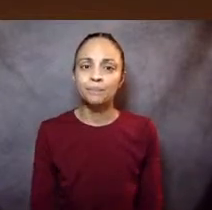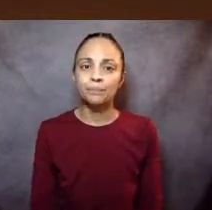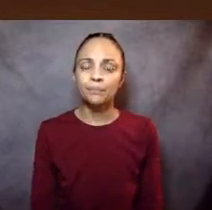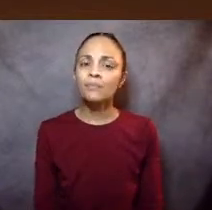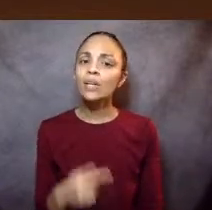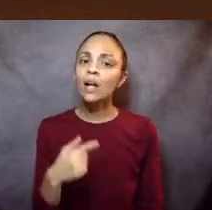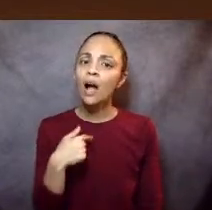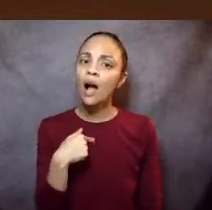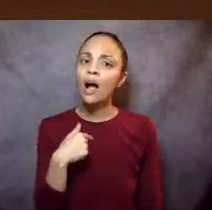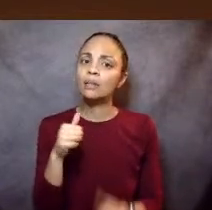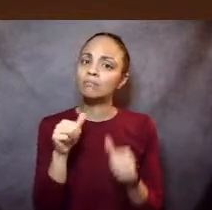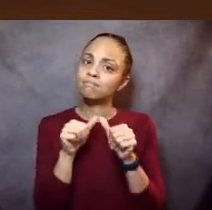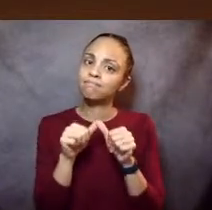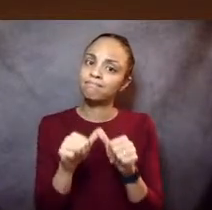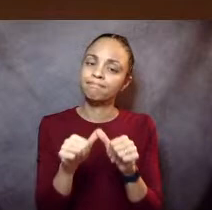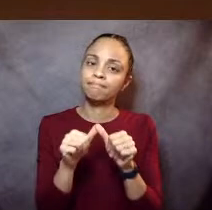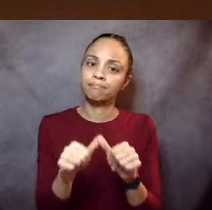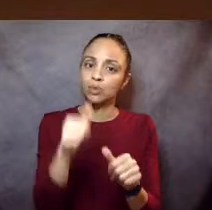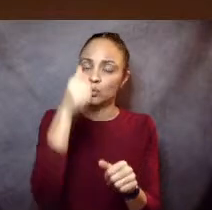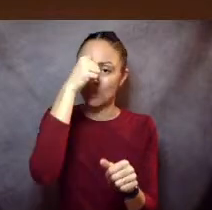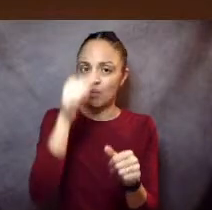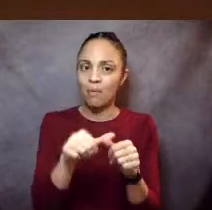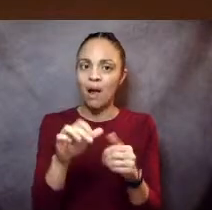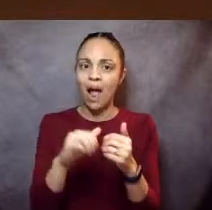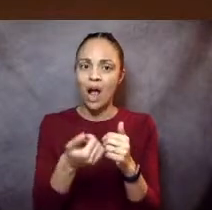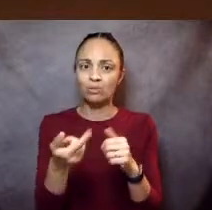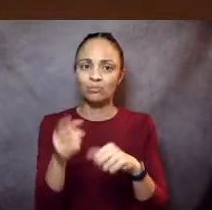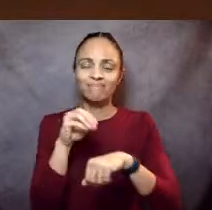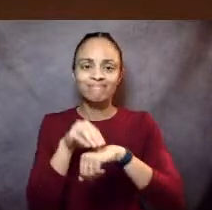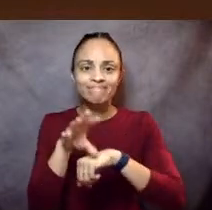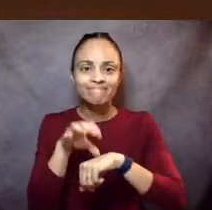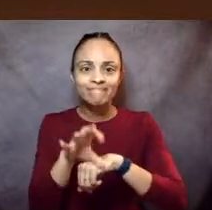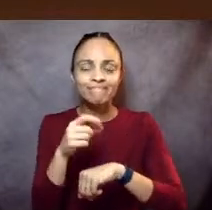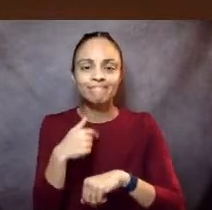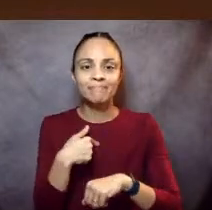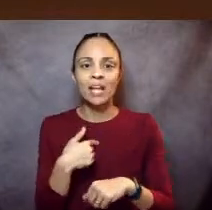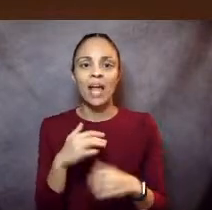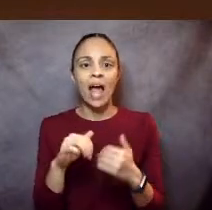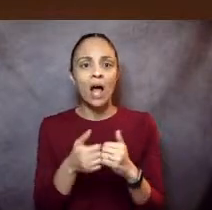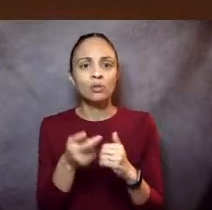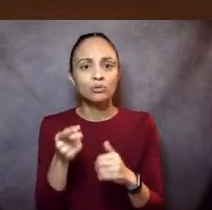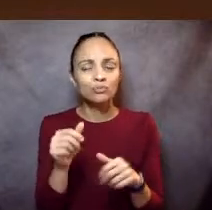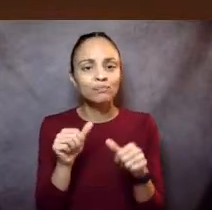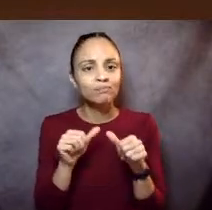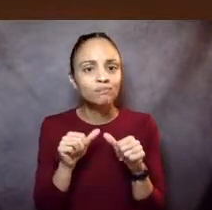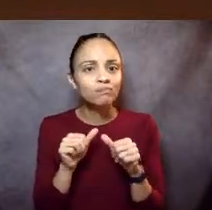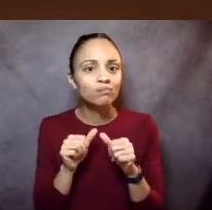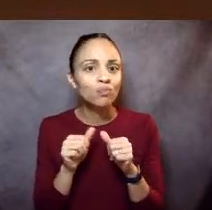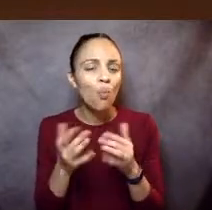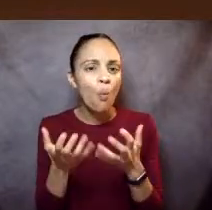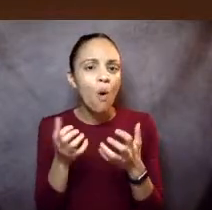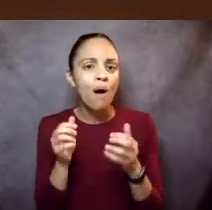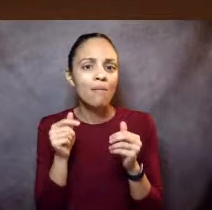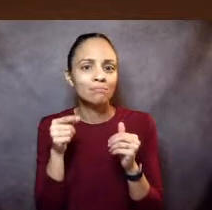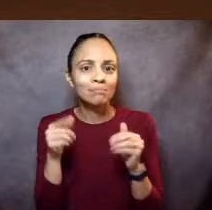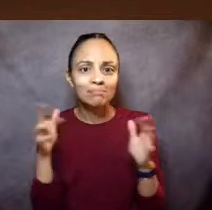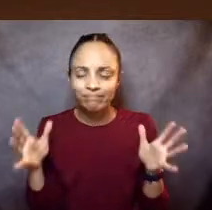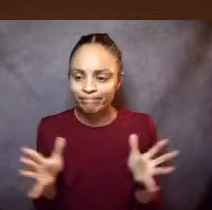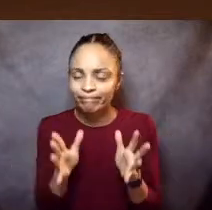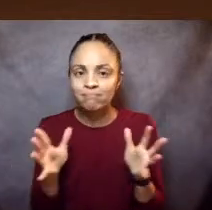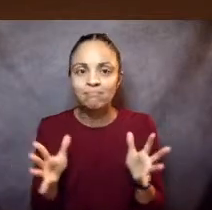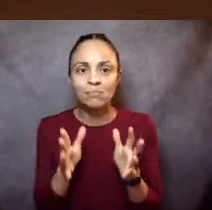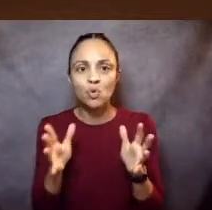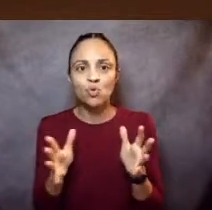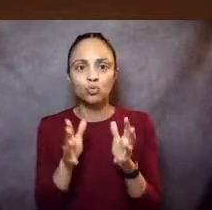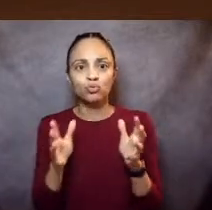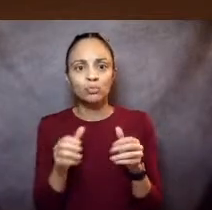me, along with Chuck, to do more, to push myself to do more as a dancer, and